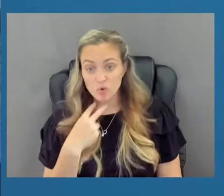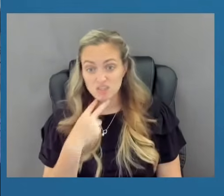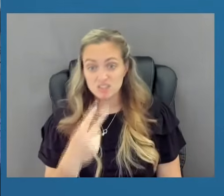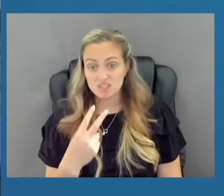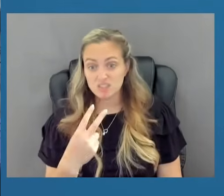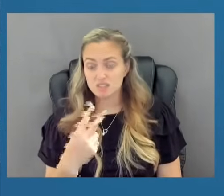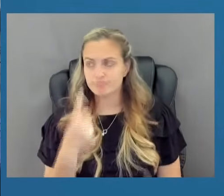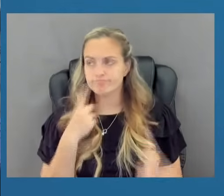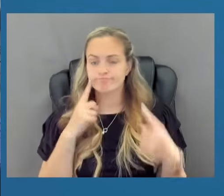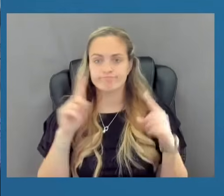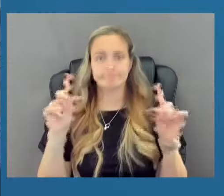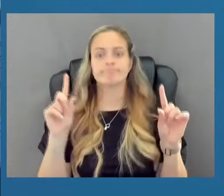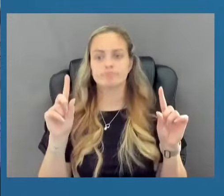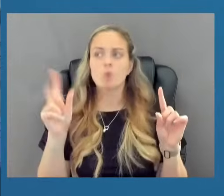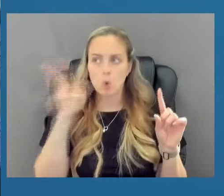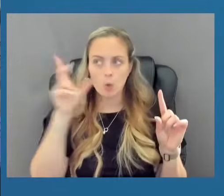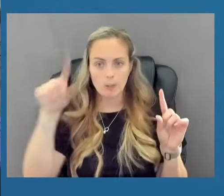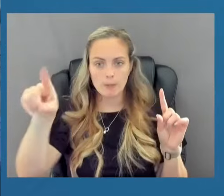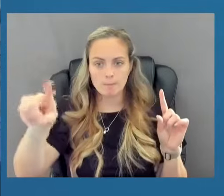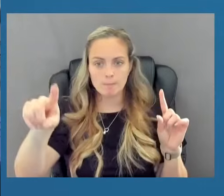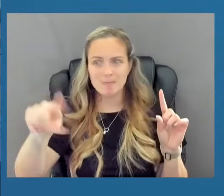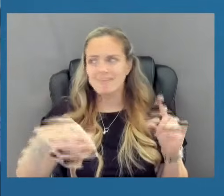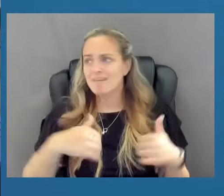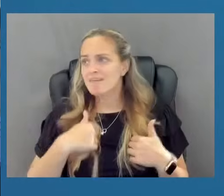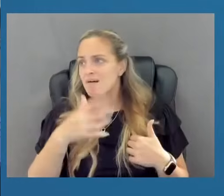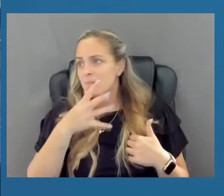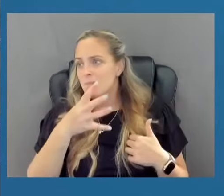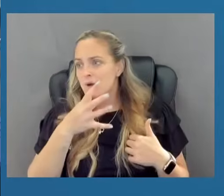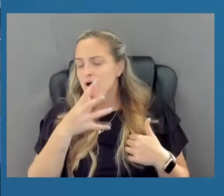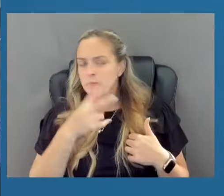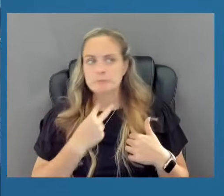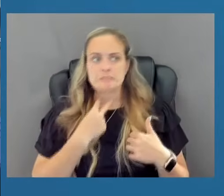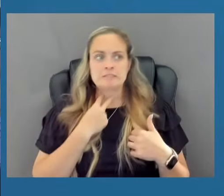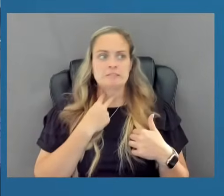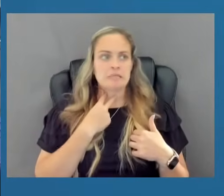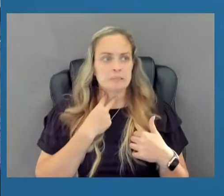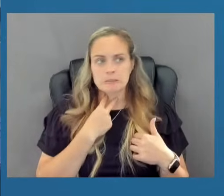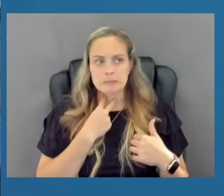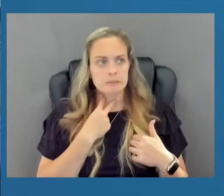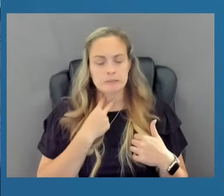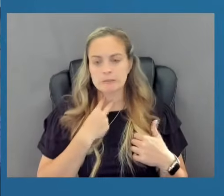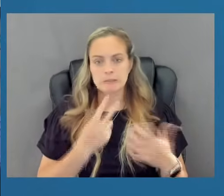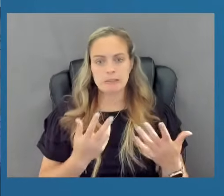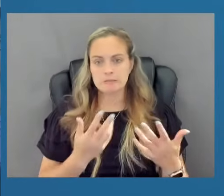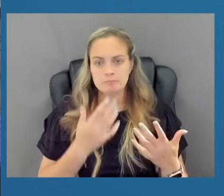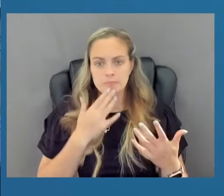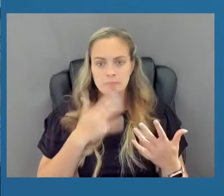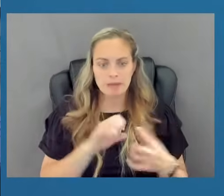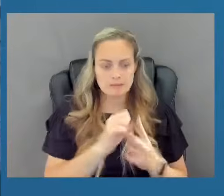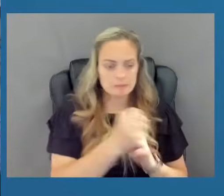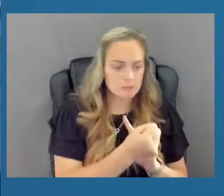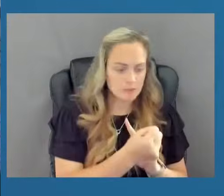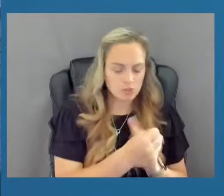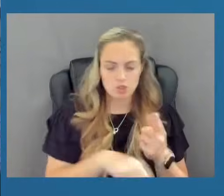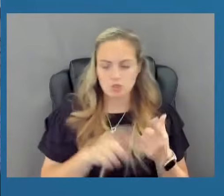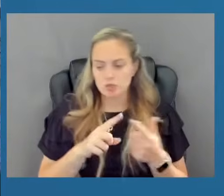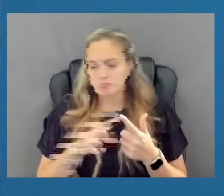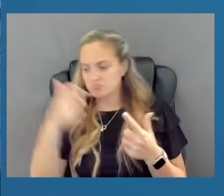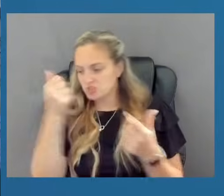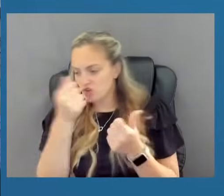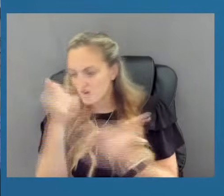through. A young mother trapped in an abusive relationship, a commuter smashed into by a drunken driver, a small business owner